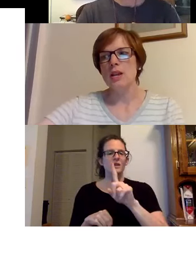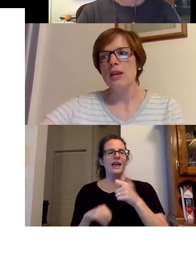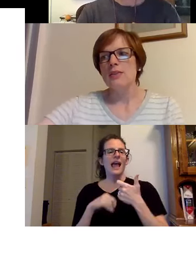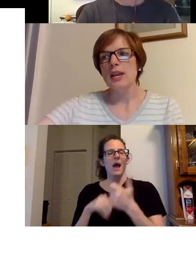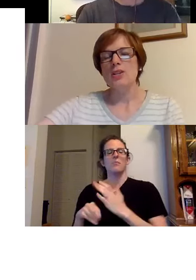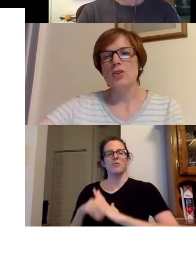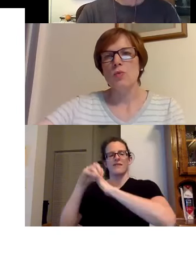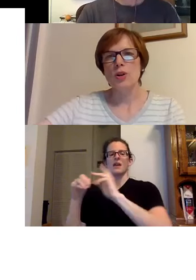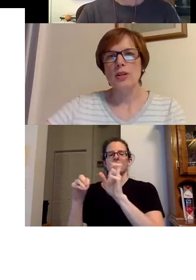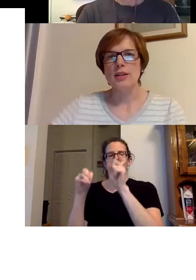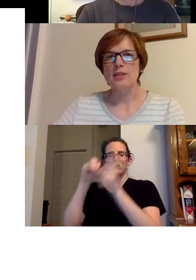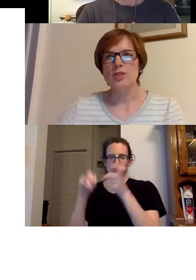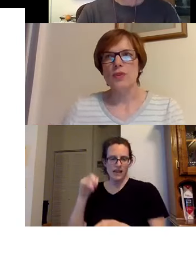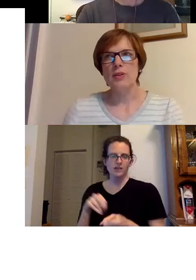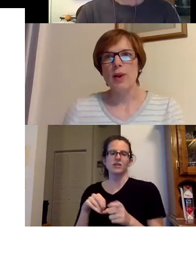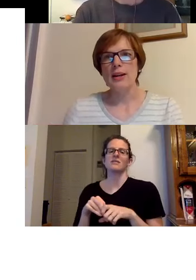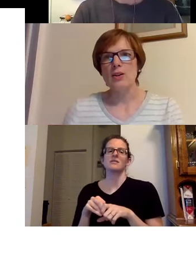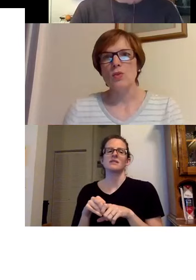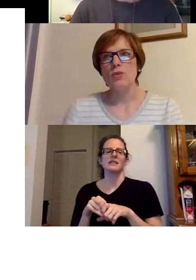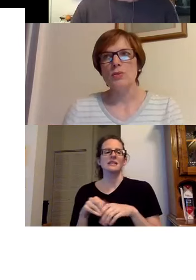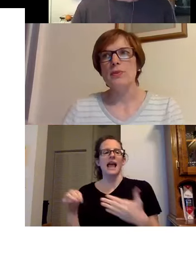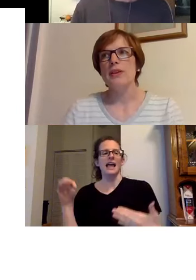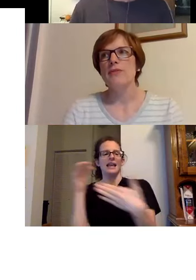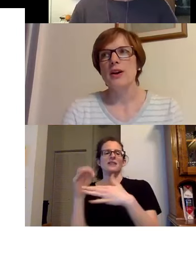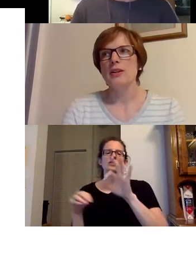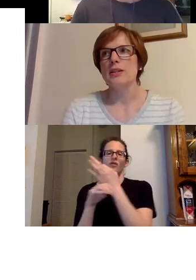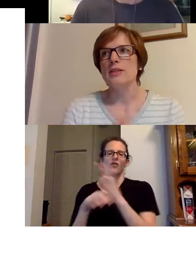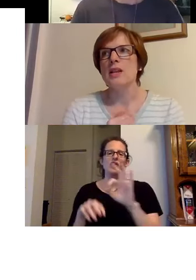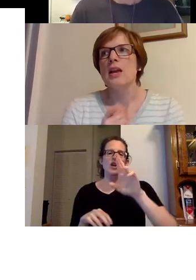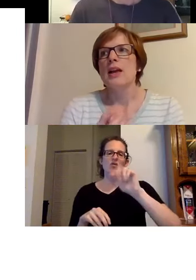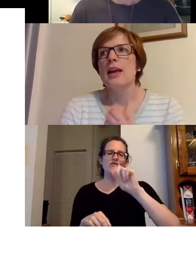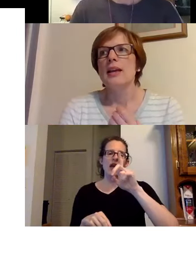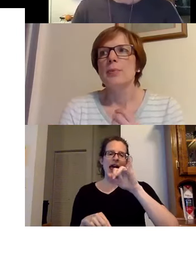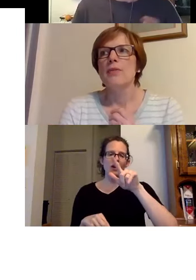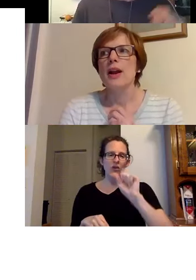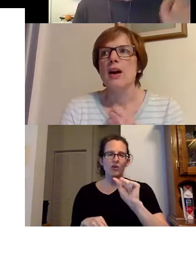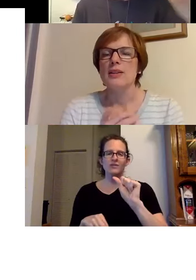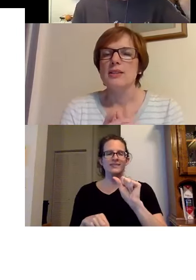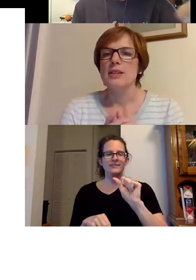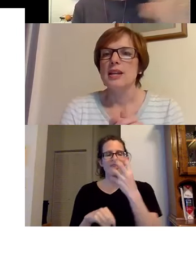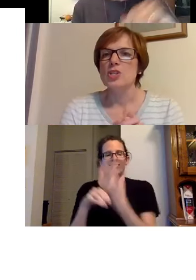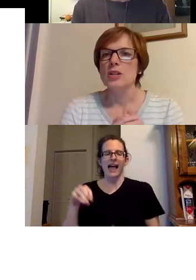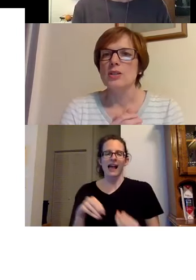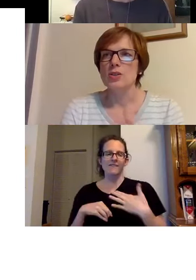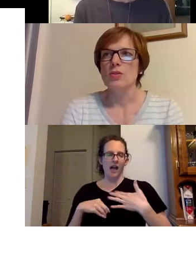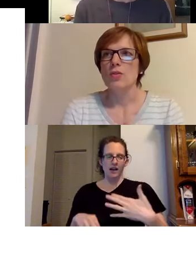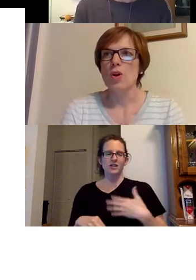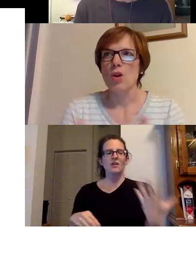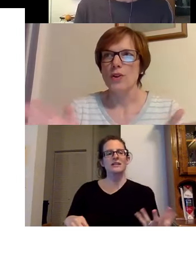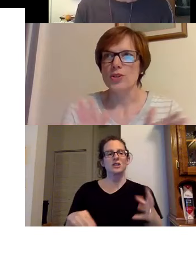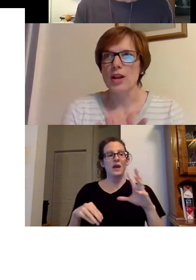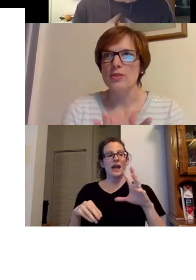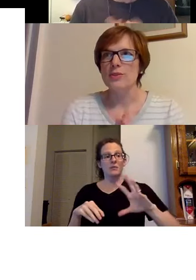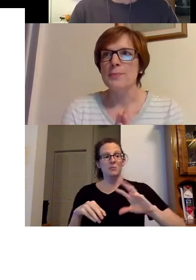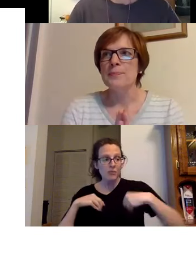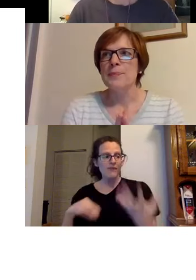mutations. They also work against free radicals, prevent fungus, and provide oxidation to all of